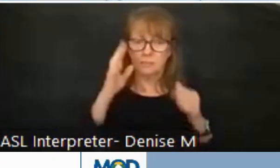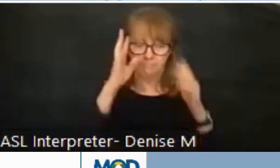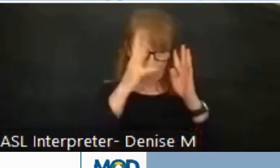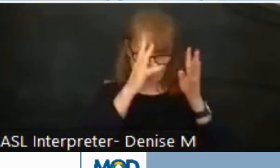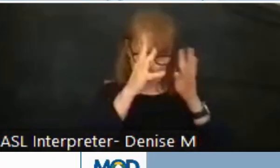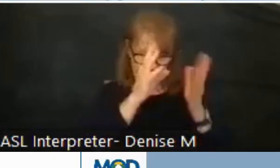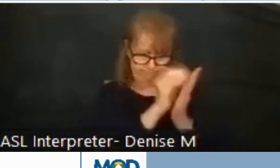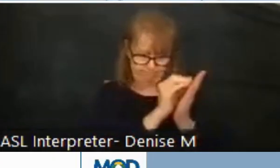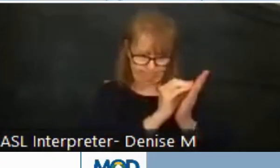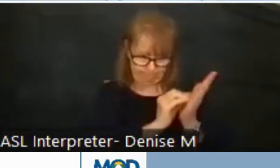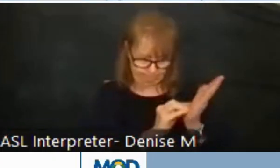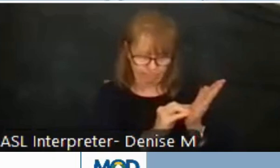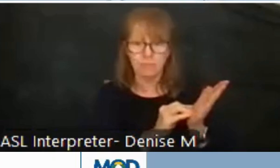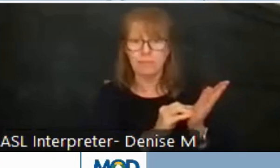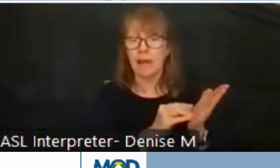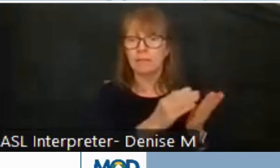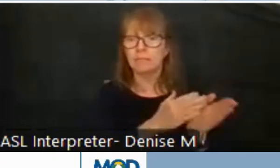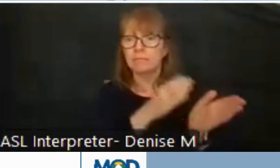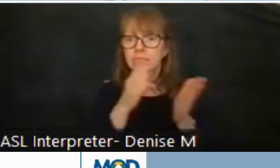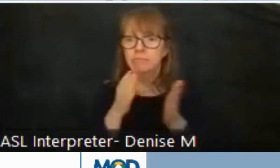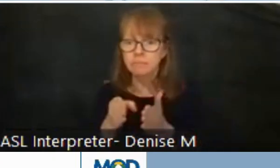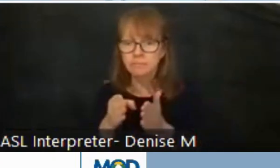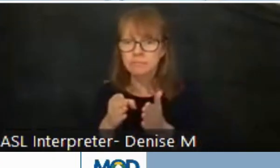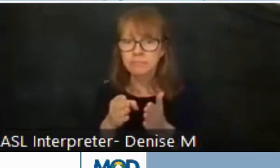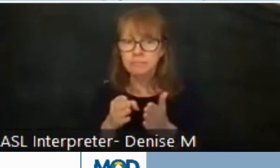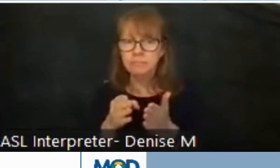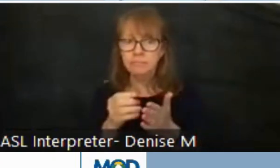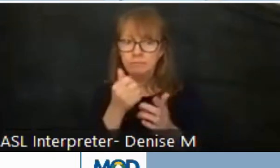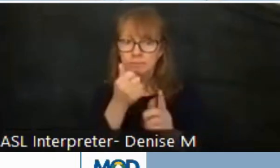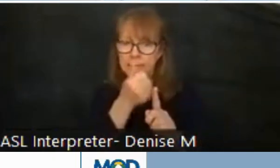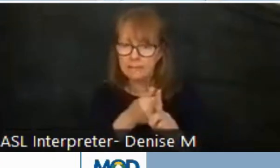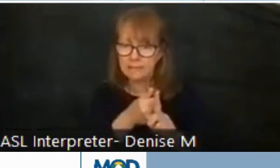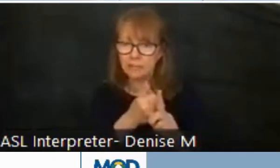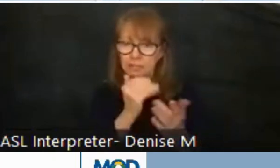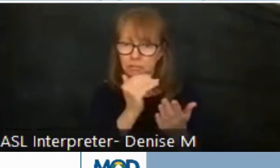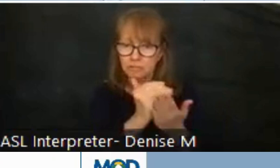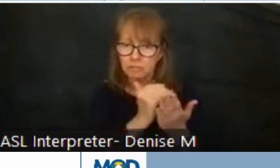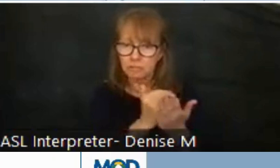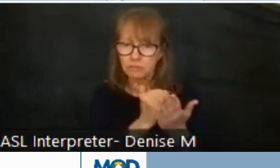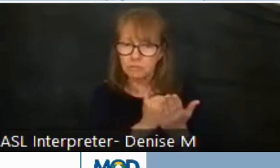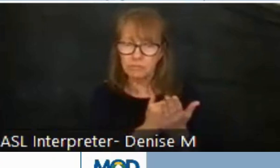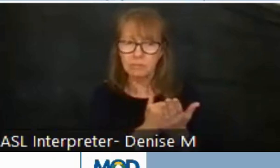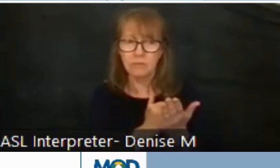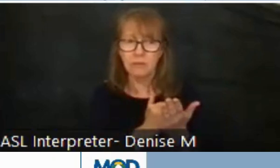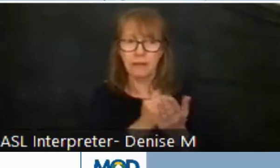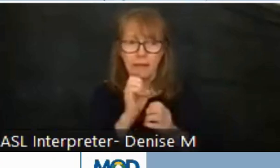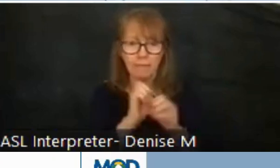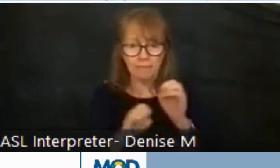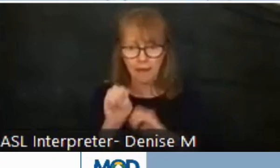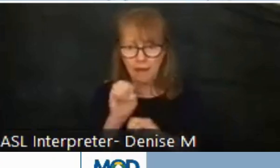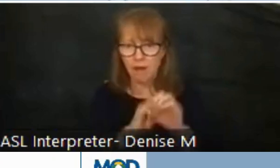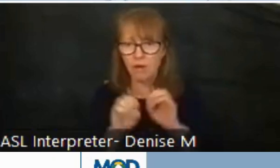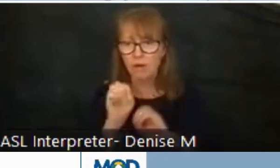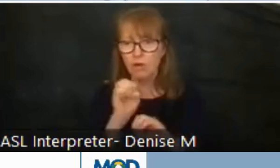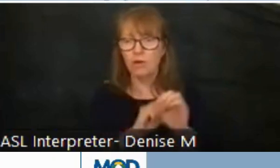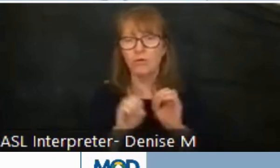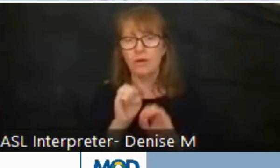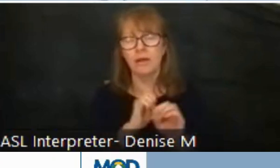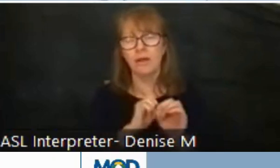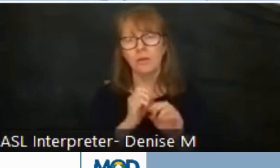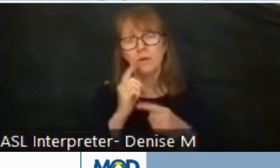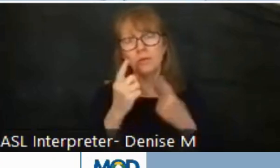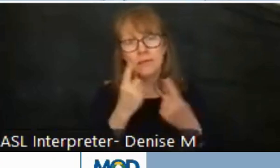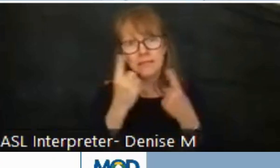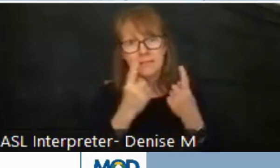step is to evaluate them. You're going to want to think each solution through in detail to make sure it will